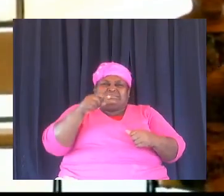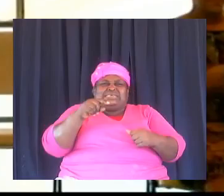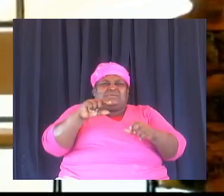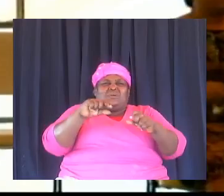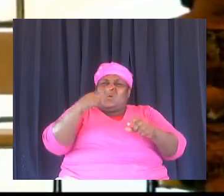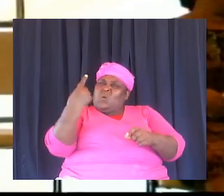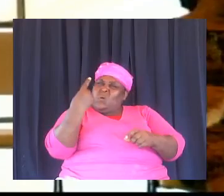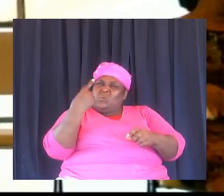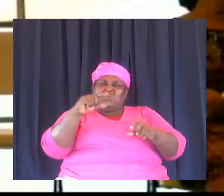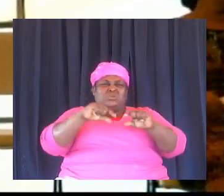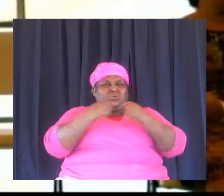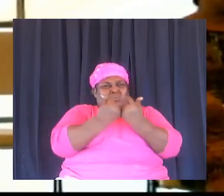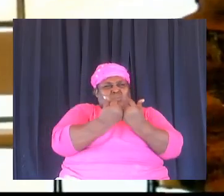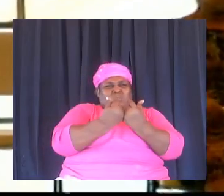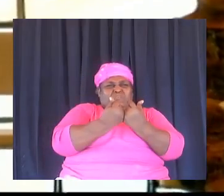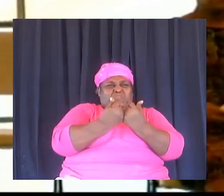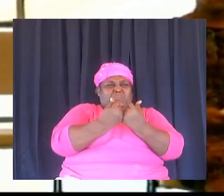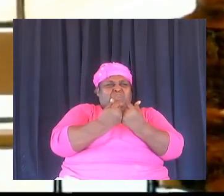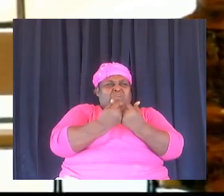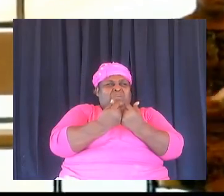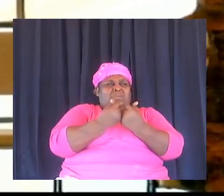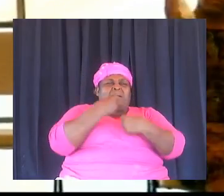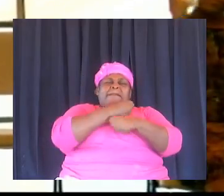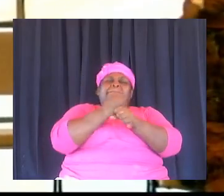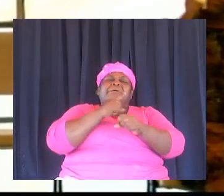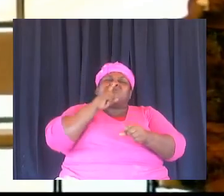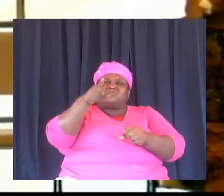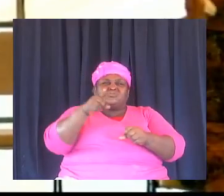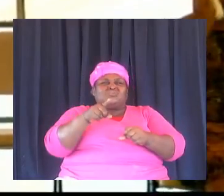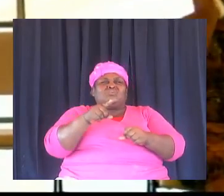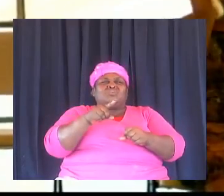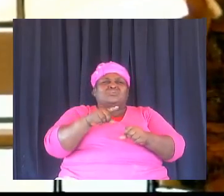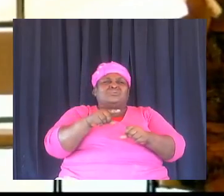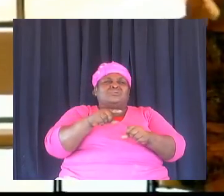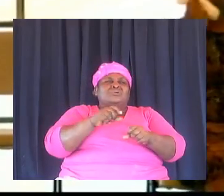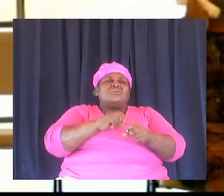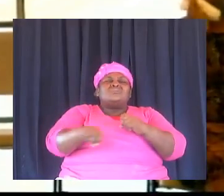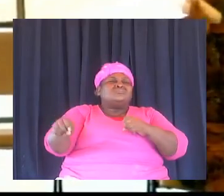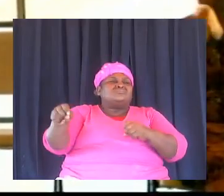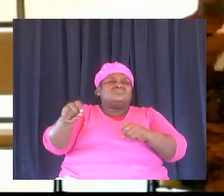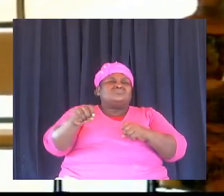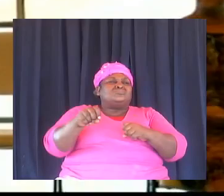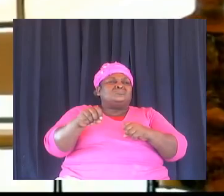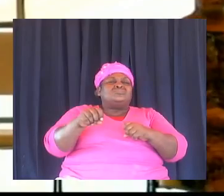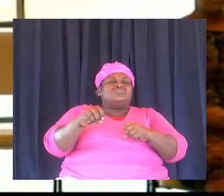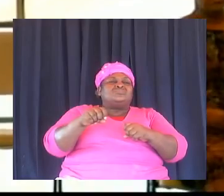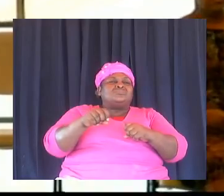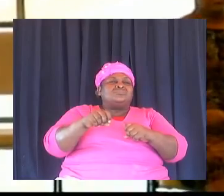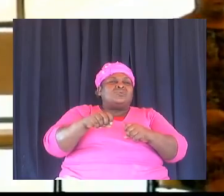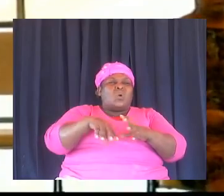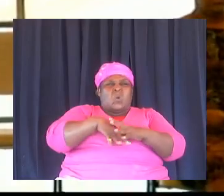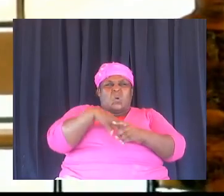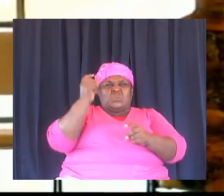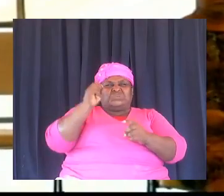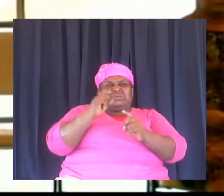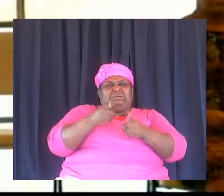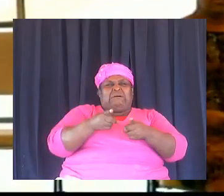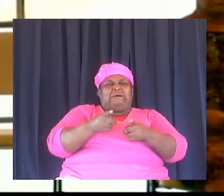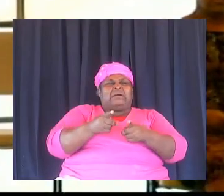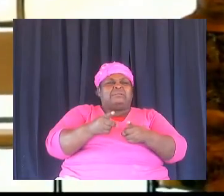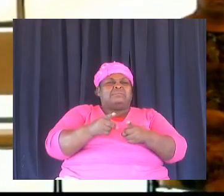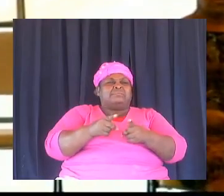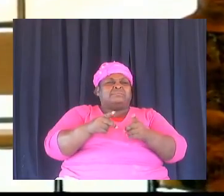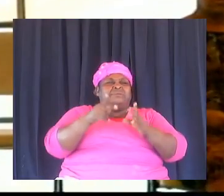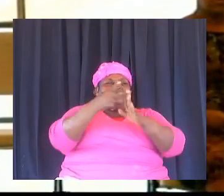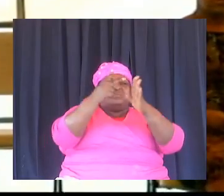that because we wanted to make sure that we don't breach the protocol. But we are not going to be in breach once we maintain the social